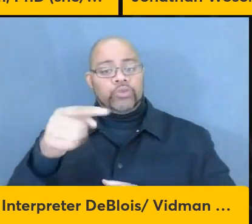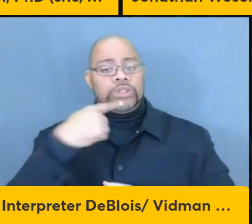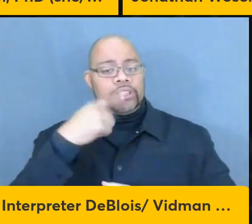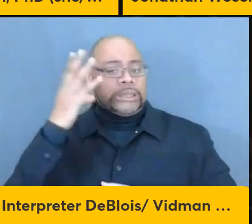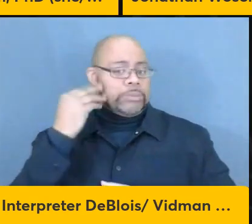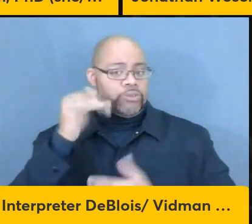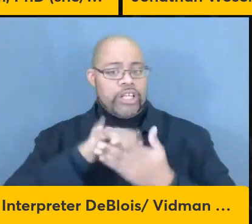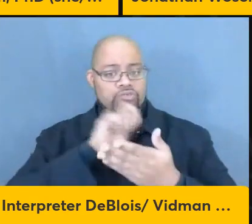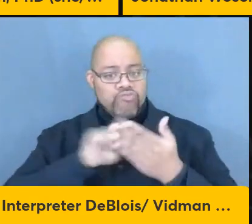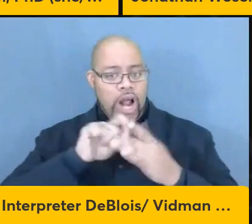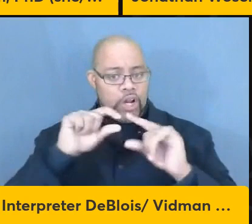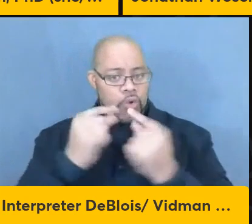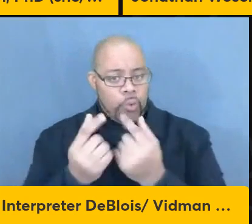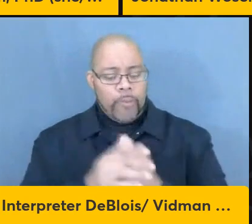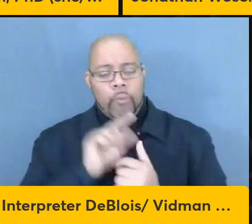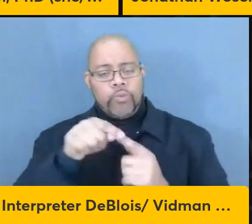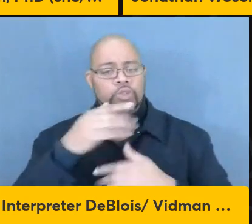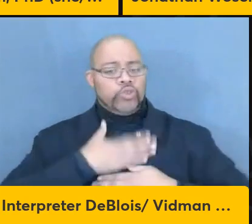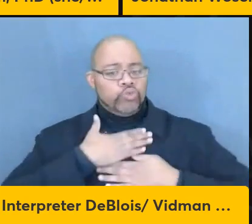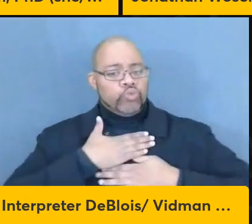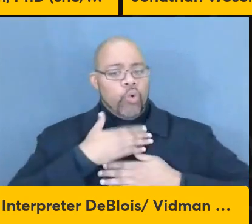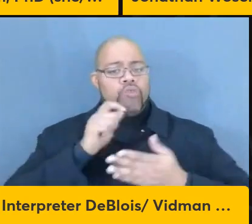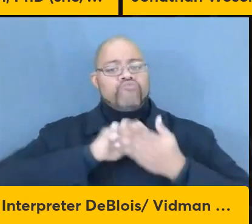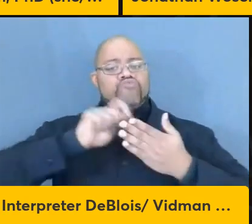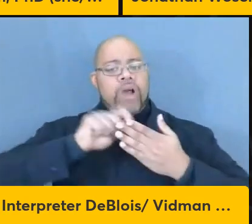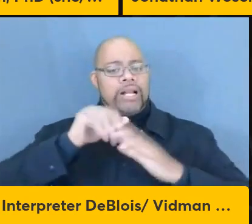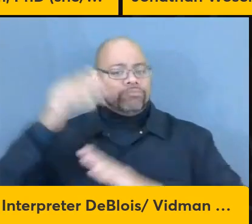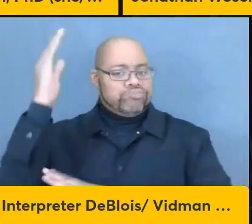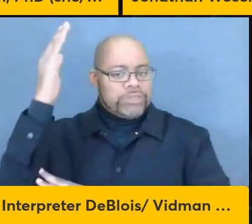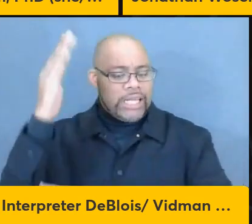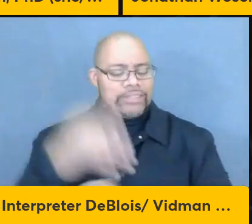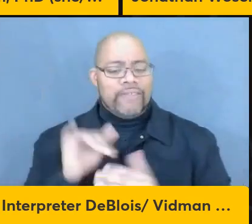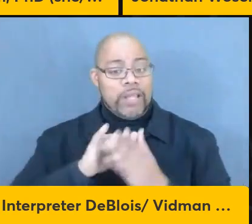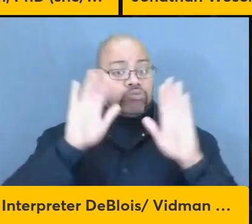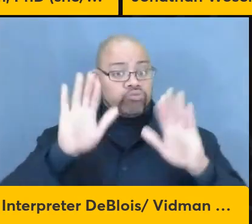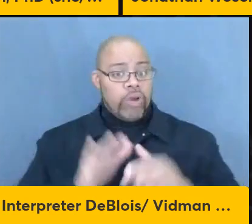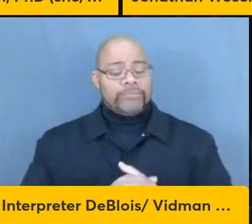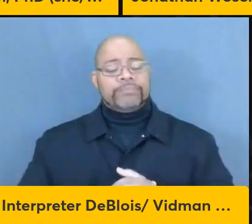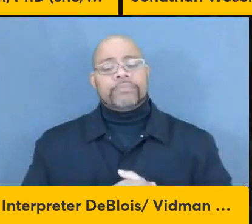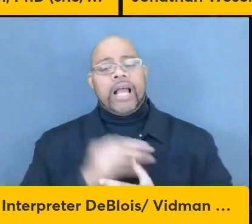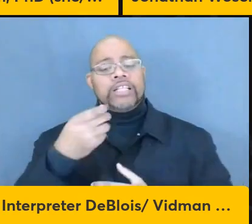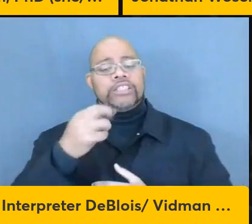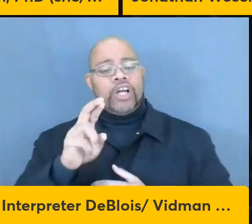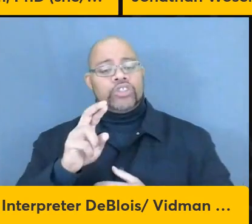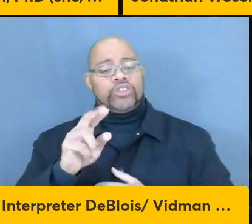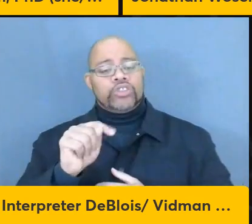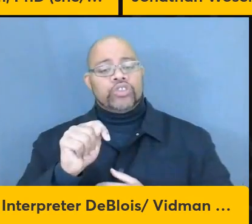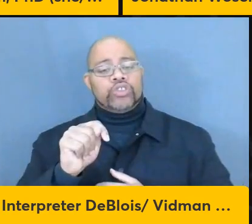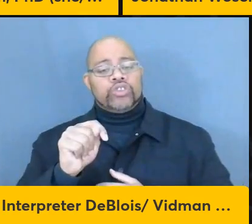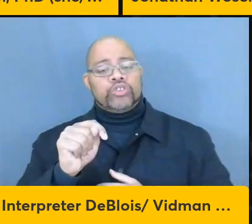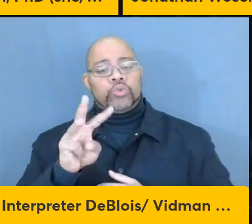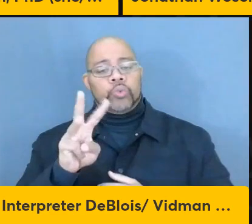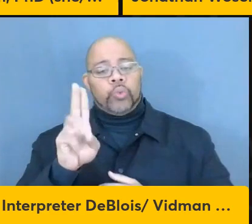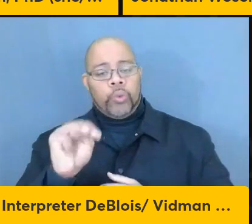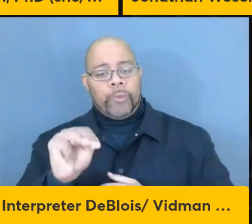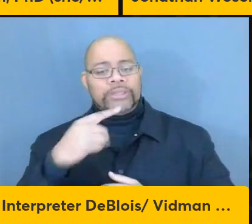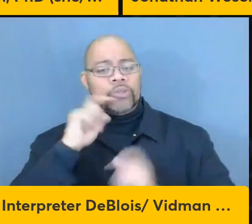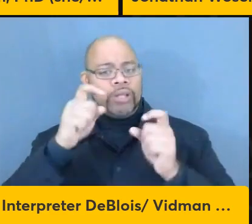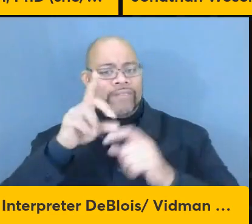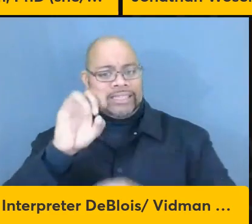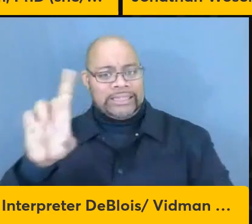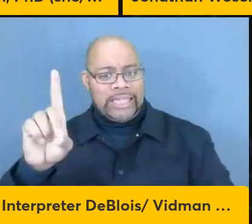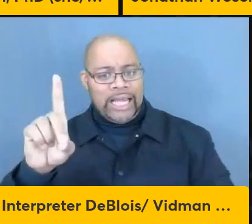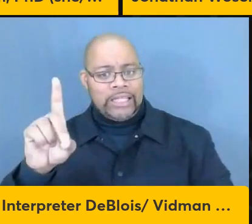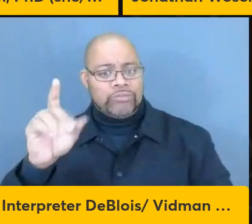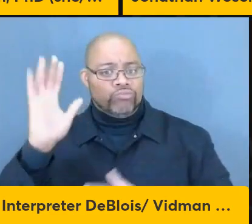the writing group and you enjoyed, writing and presenting, and that was great. And Dr. Chum, you said you had given the TED Talk and, you